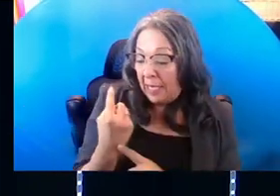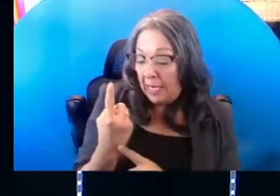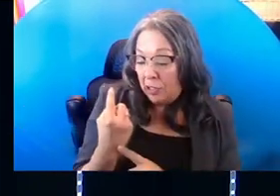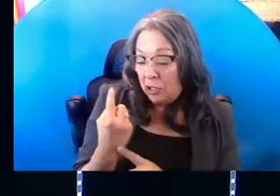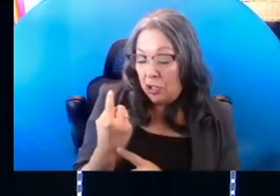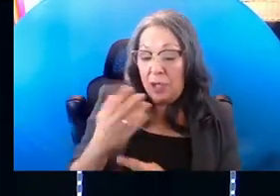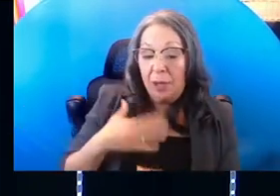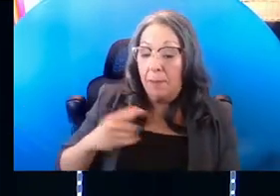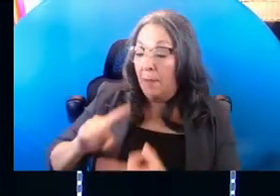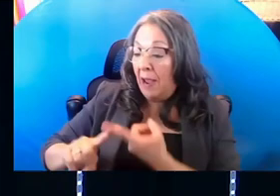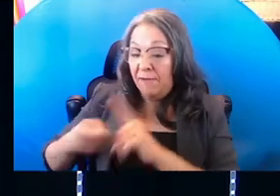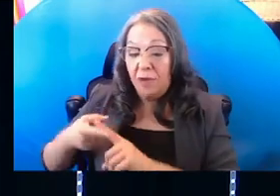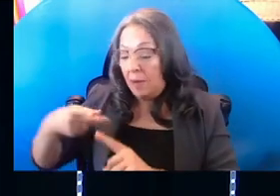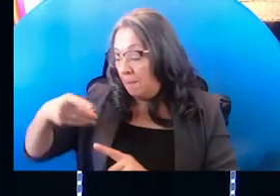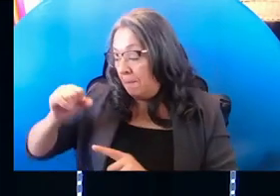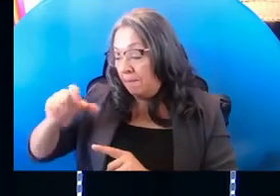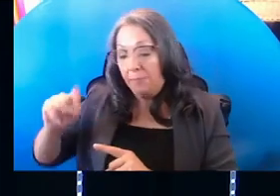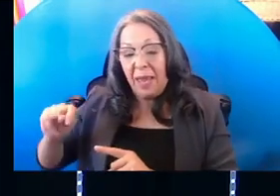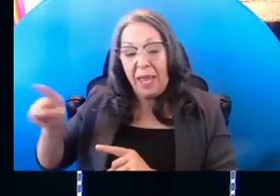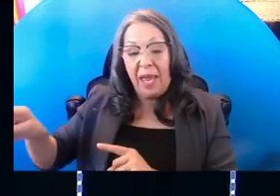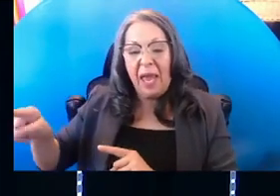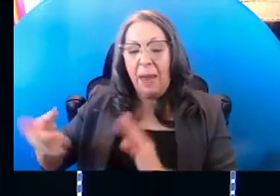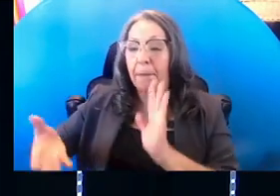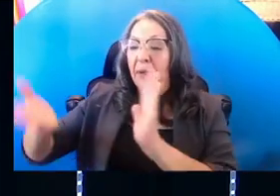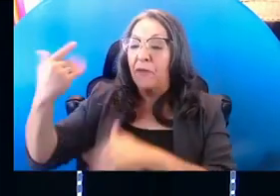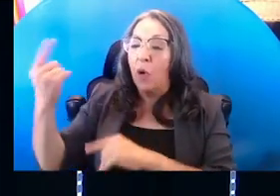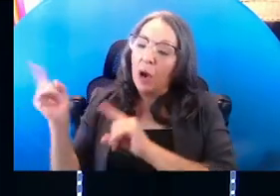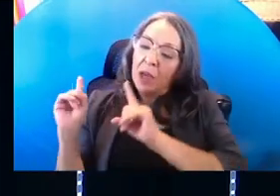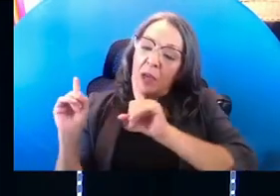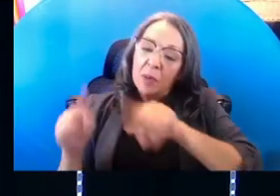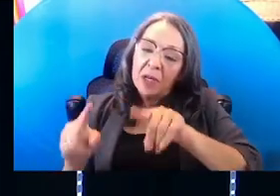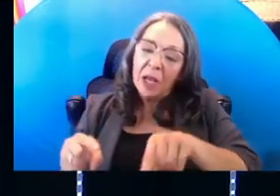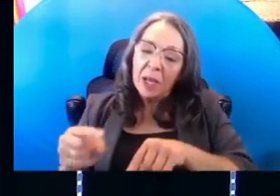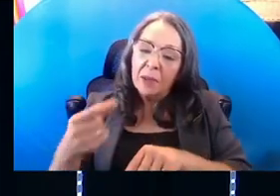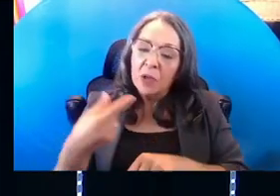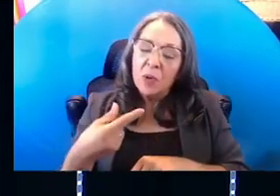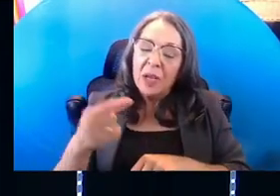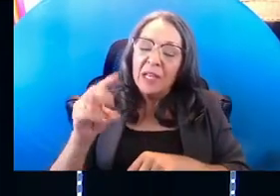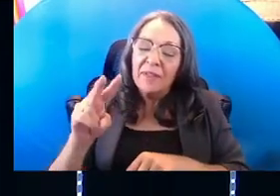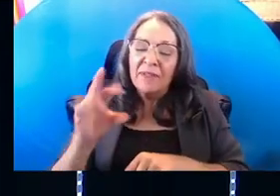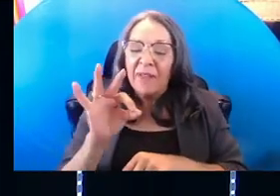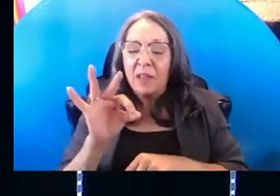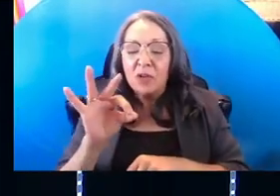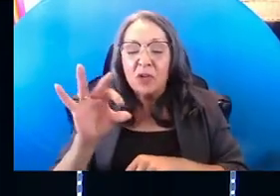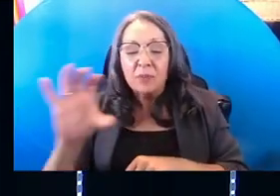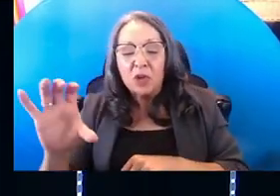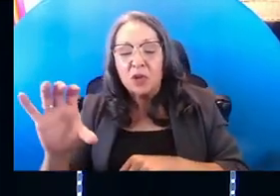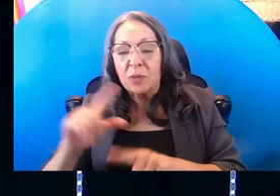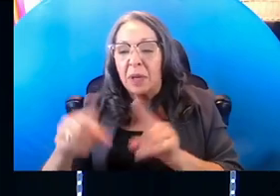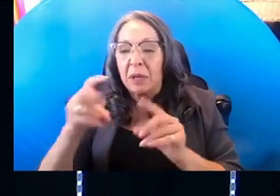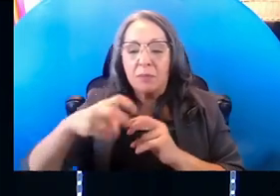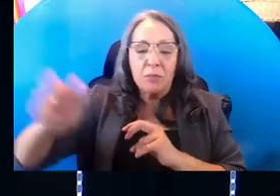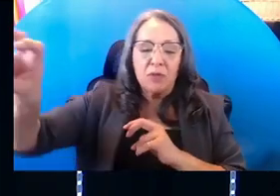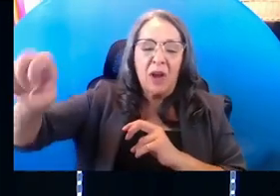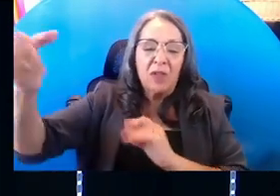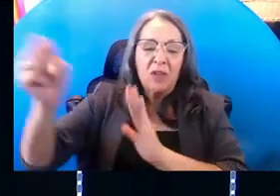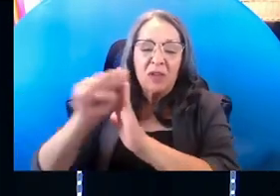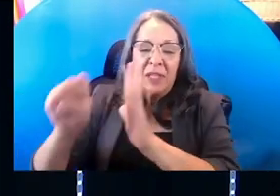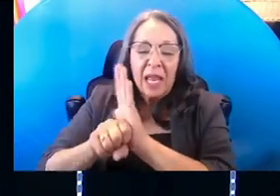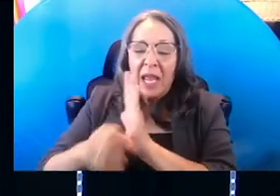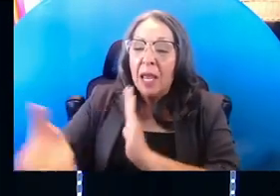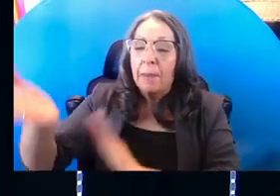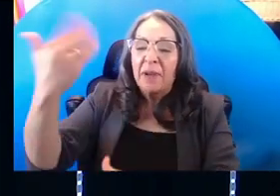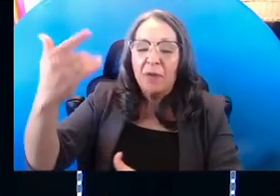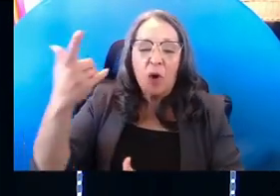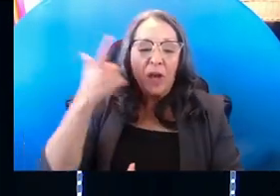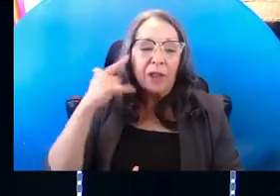I have a friend named Pat. Pat used to attend Grace Fellowship Church. He lives in Oklahoma City now. He was up here. If Pat used to look like Captain America, or he